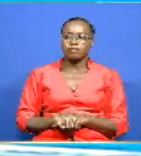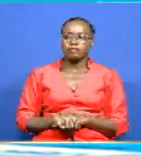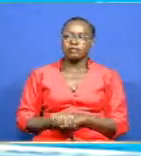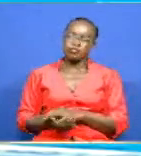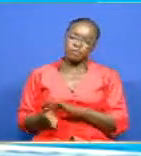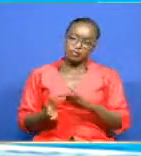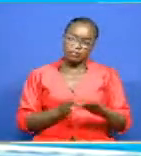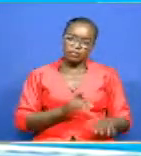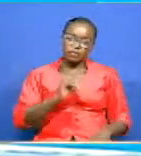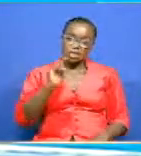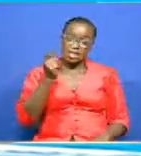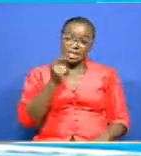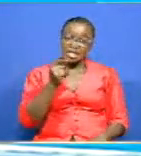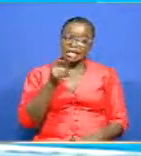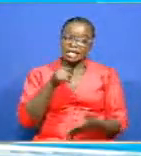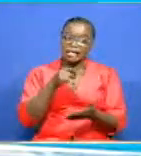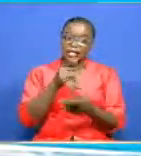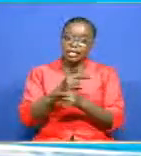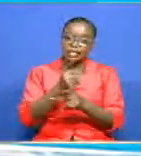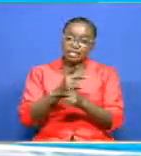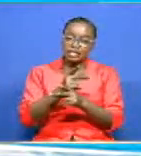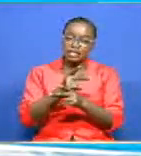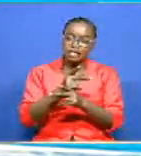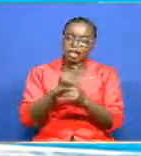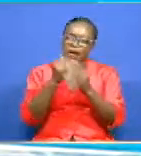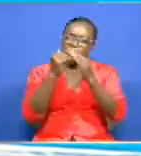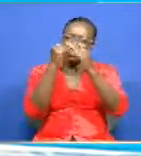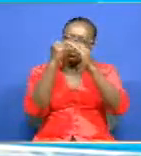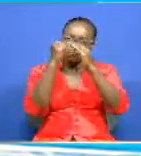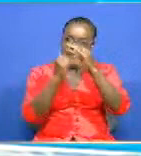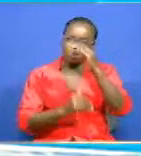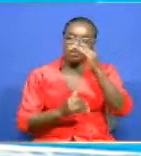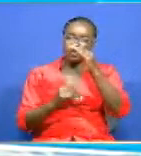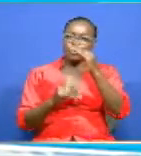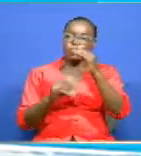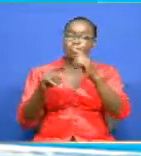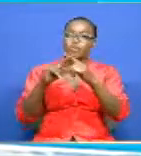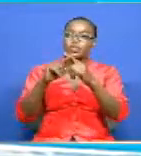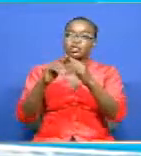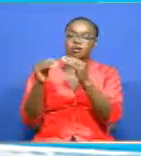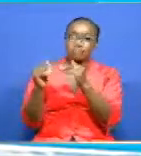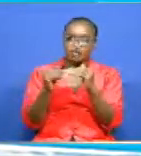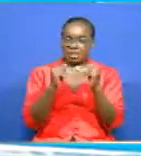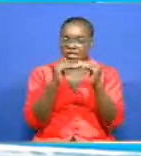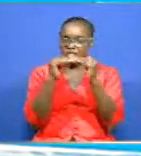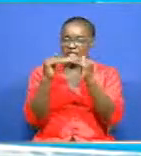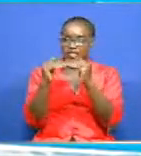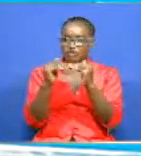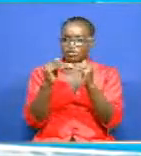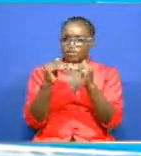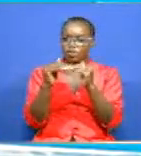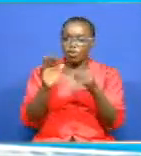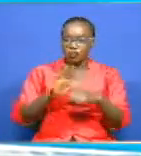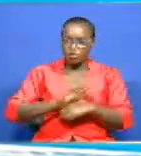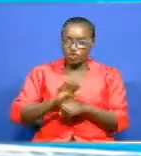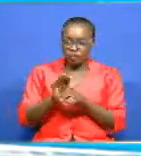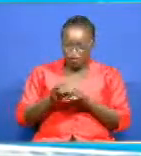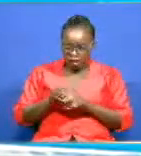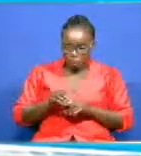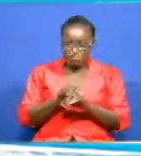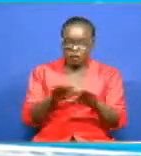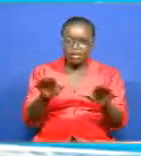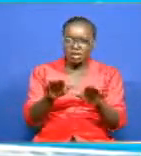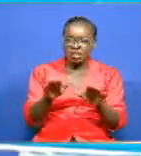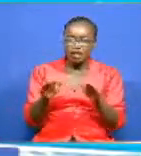Now, Kenya has maintained a low positivity rate of below 5% for the second week in a row, raising hopes that the spread of the virus could have reached